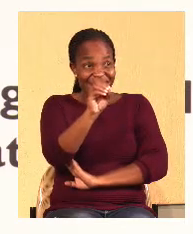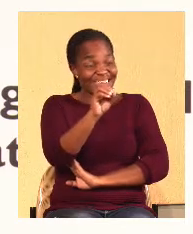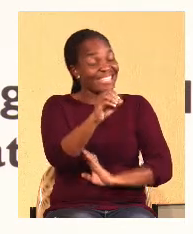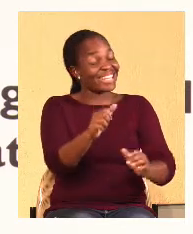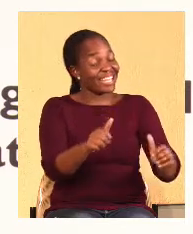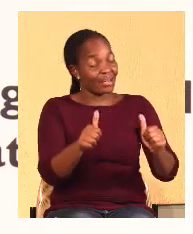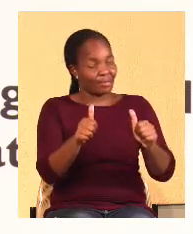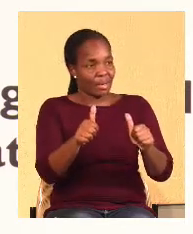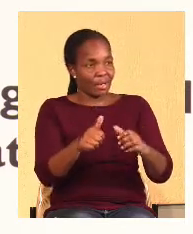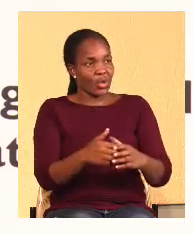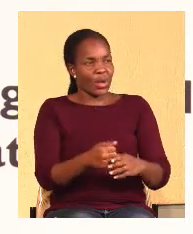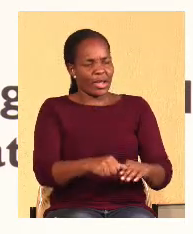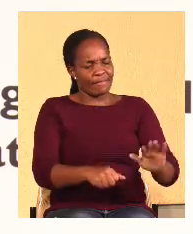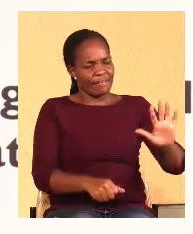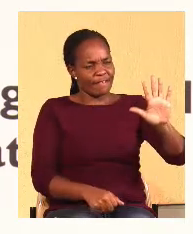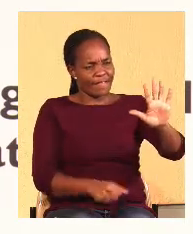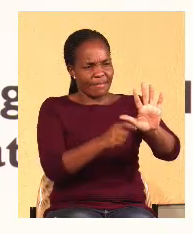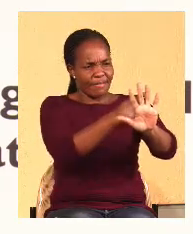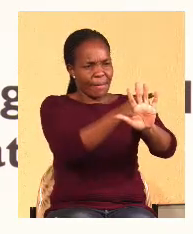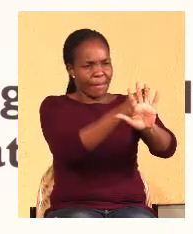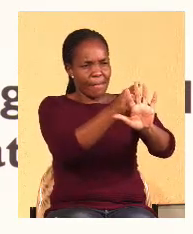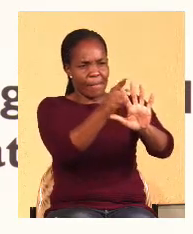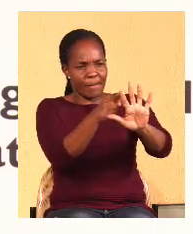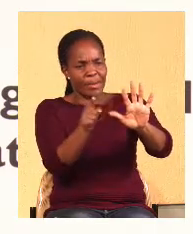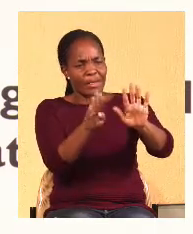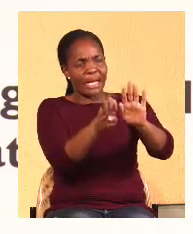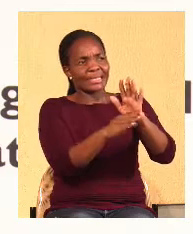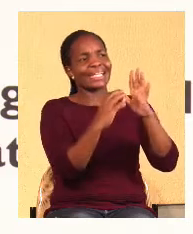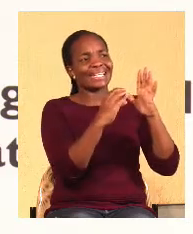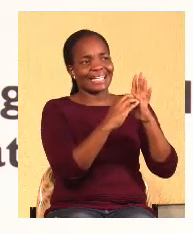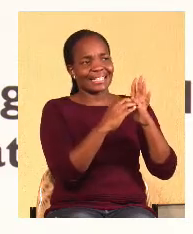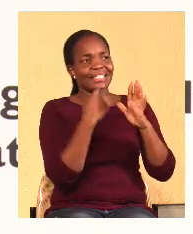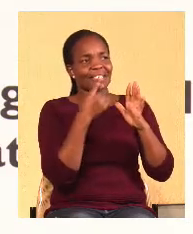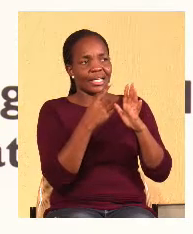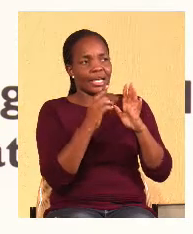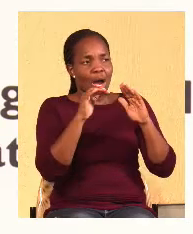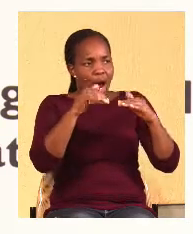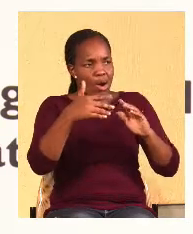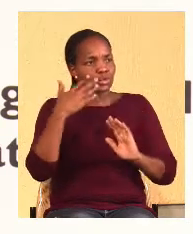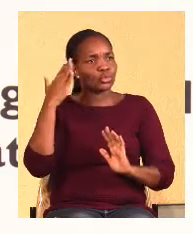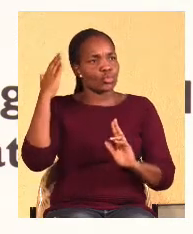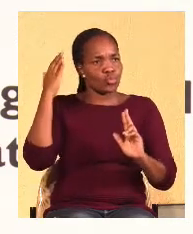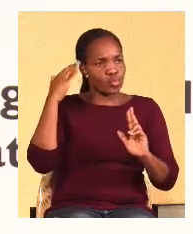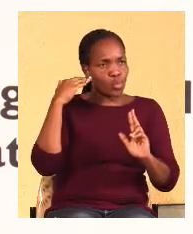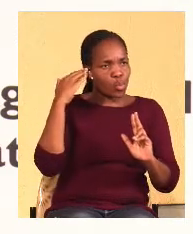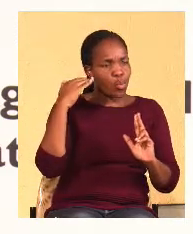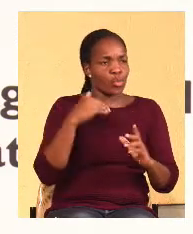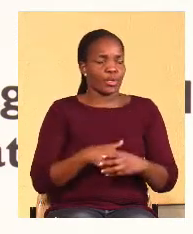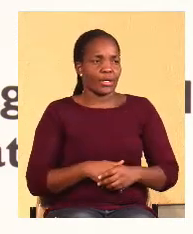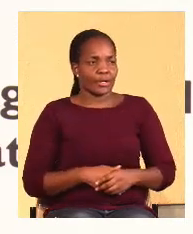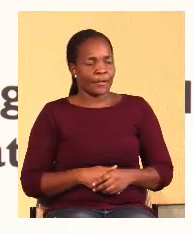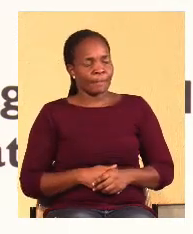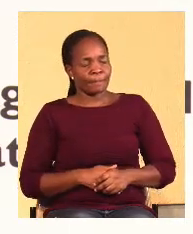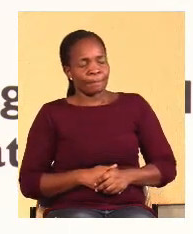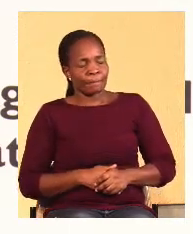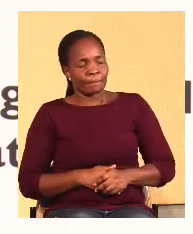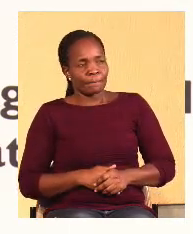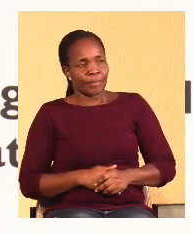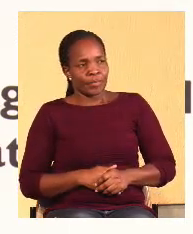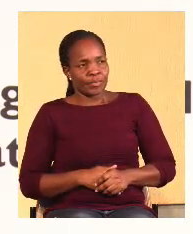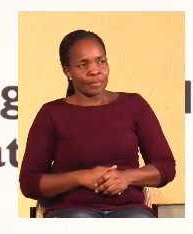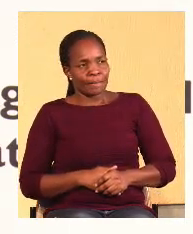least five provisions in that act that just focuses on disciplining the police. I must also tell you and